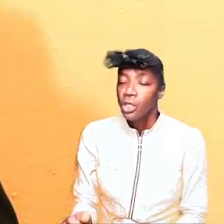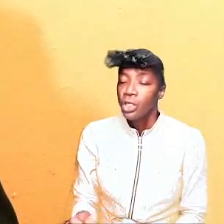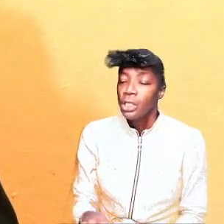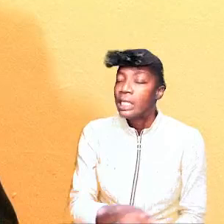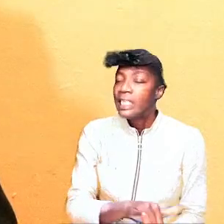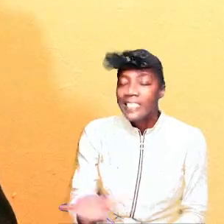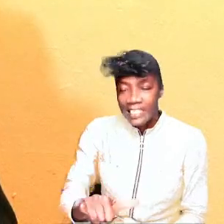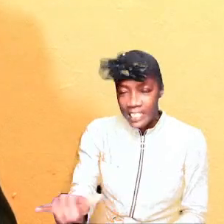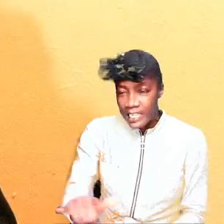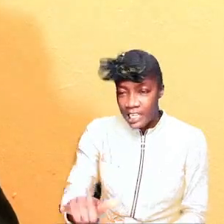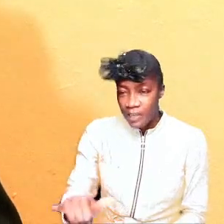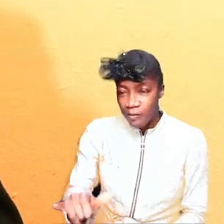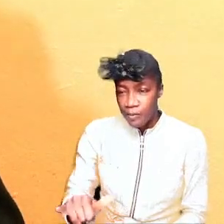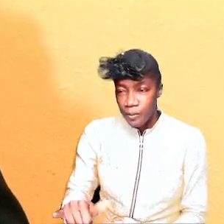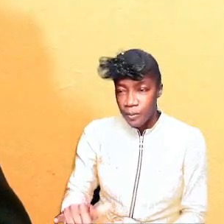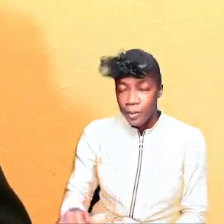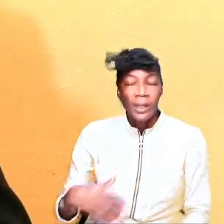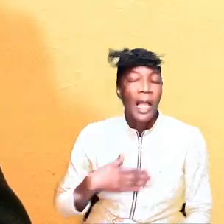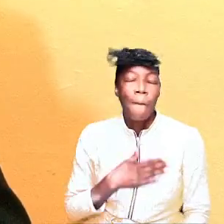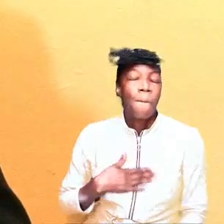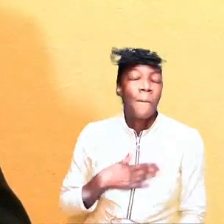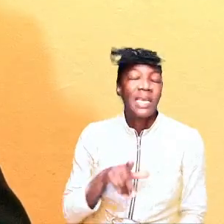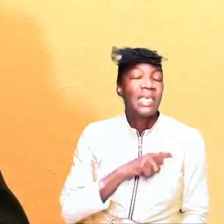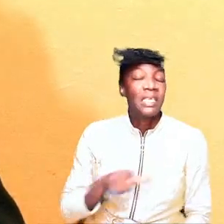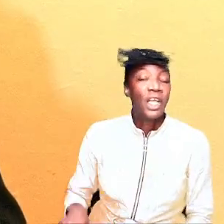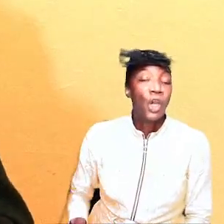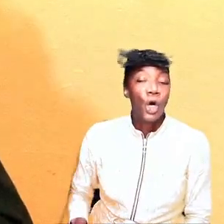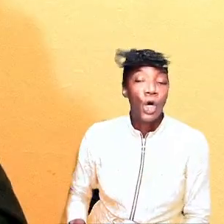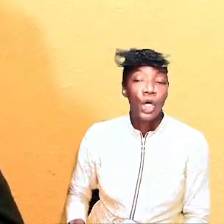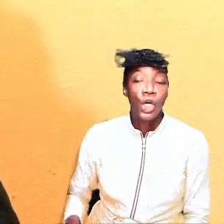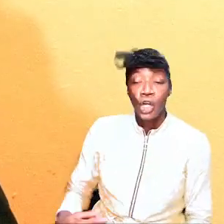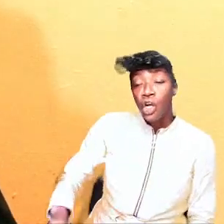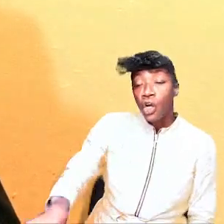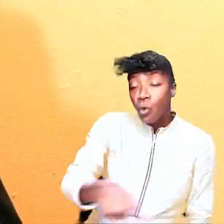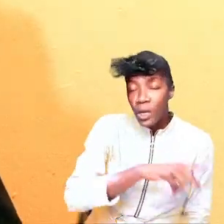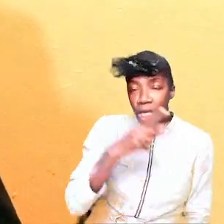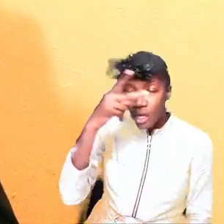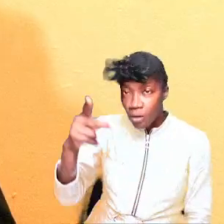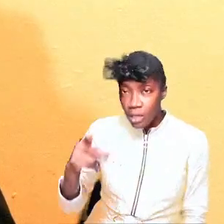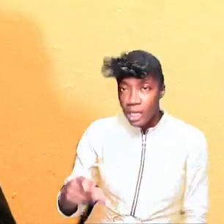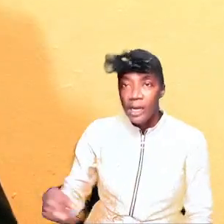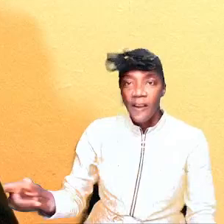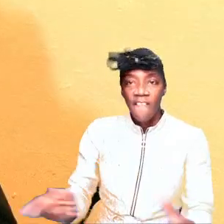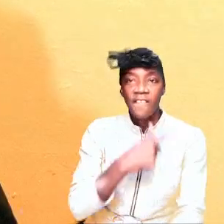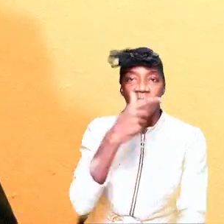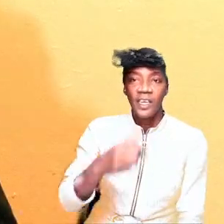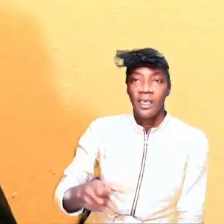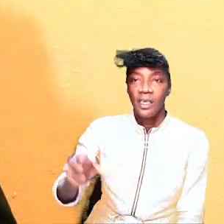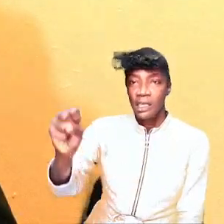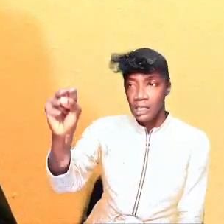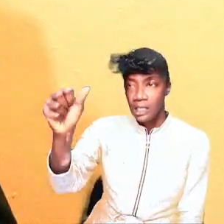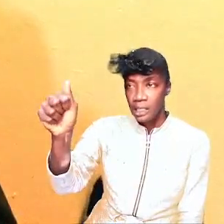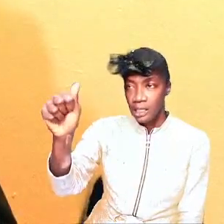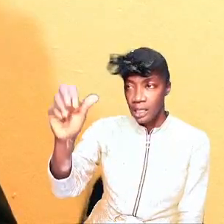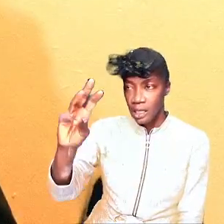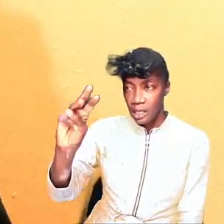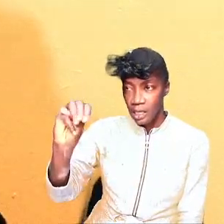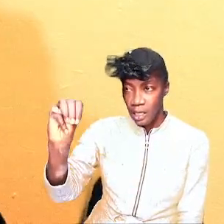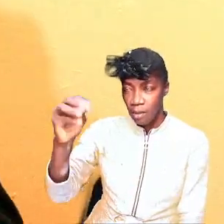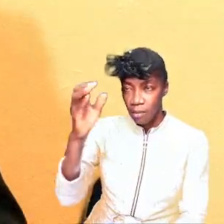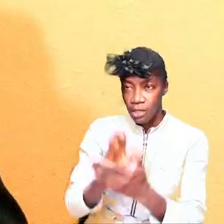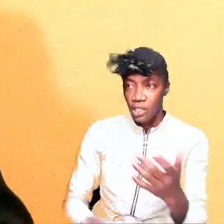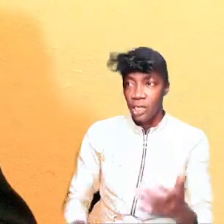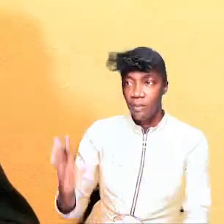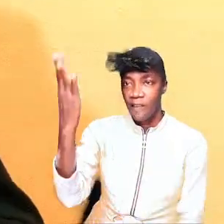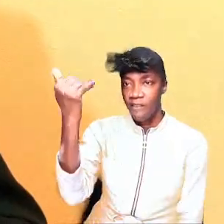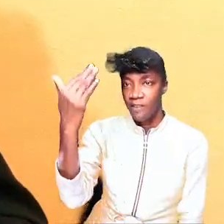we will please the Lord. So we have been looking at the scripture, 1 Samuel chapter 15,